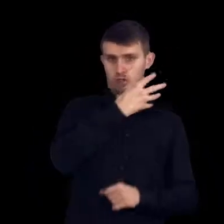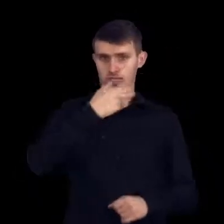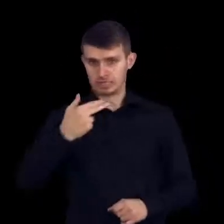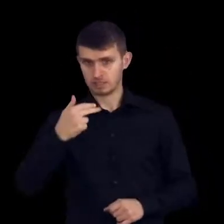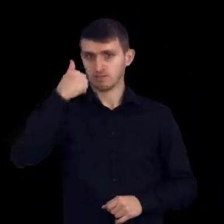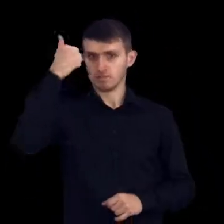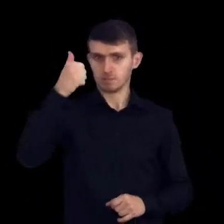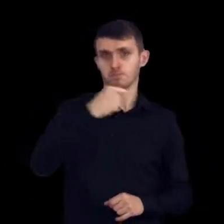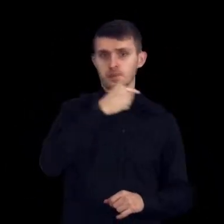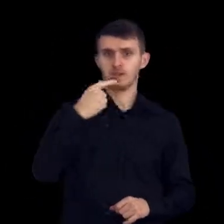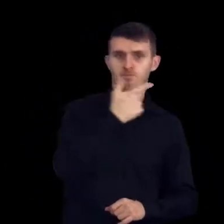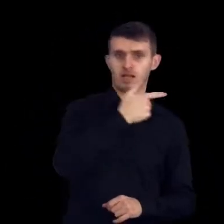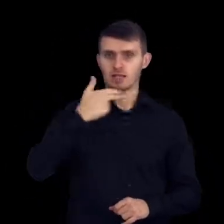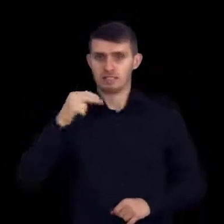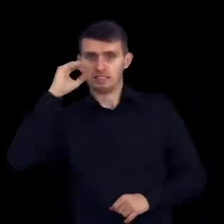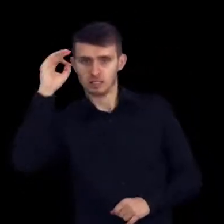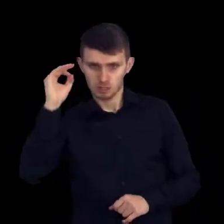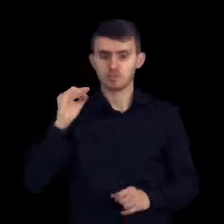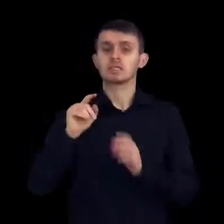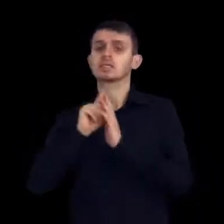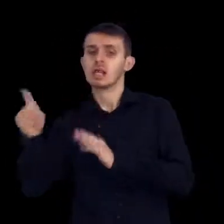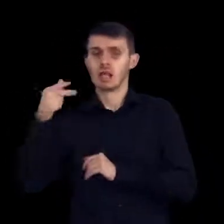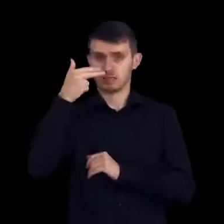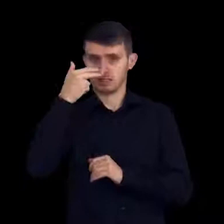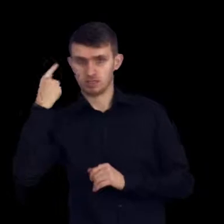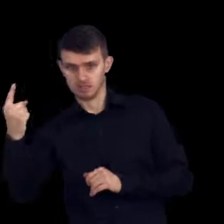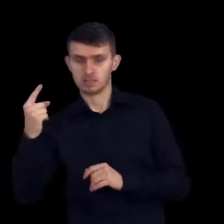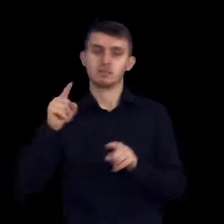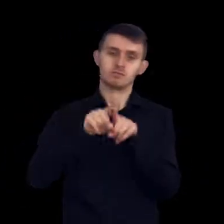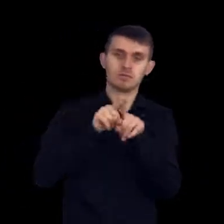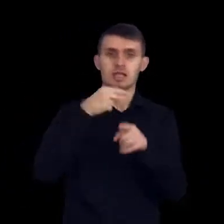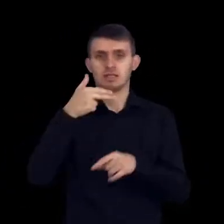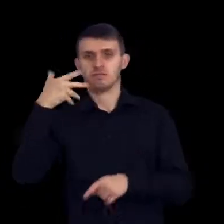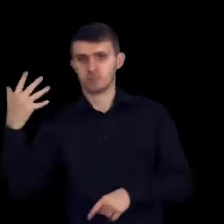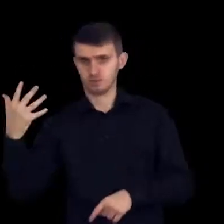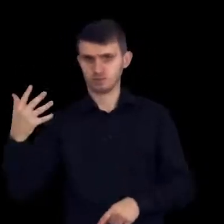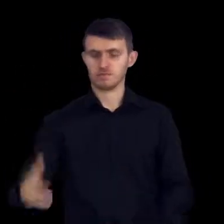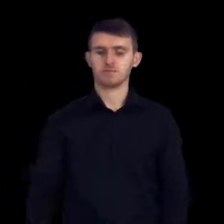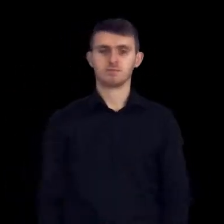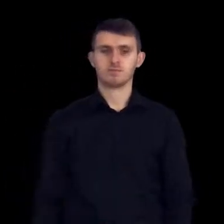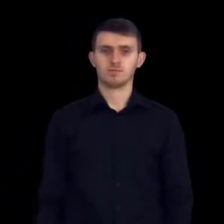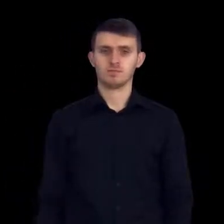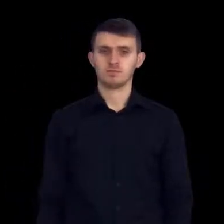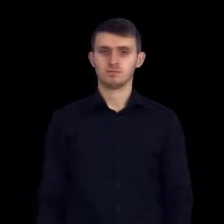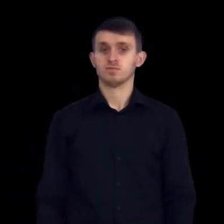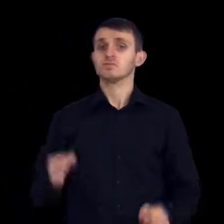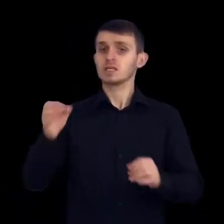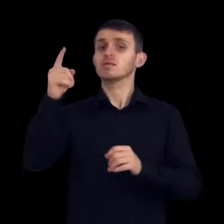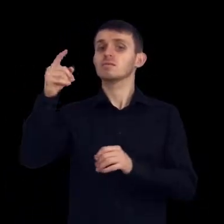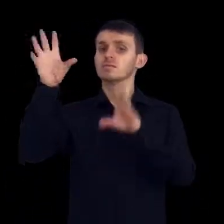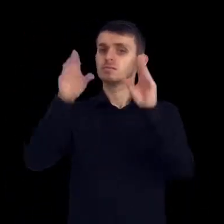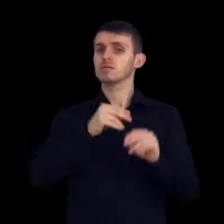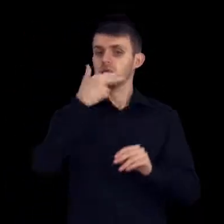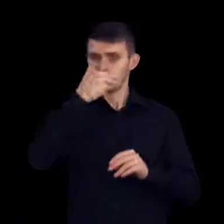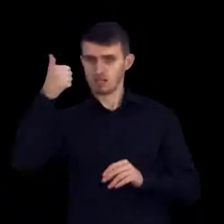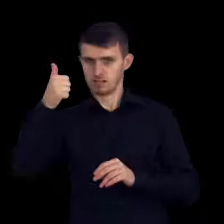Evaluate the expression 4n to the first power minus 2n to the zeroth power for n equals 1 and n equals 5. So